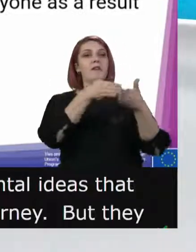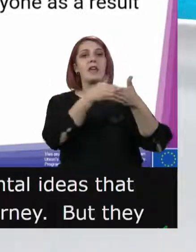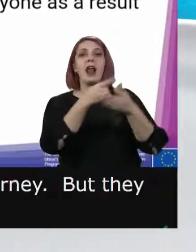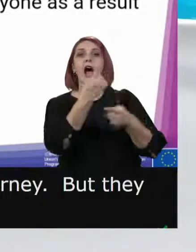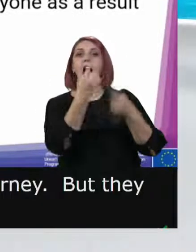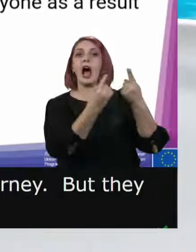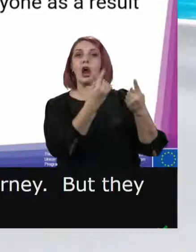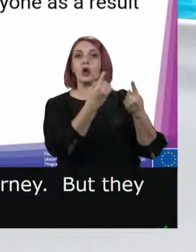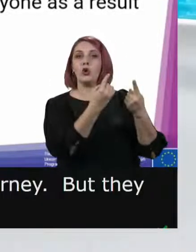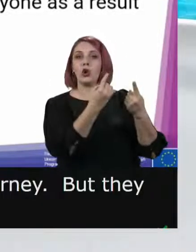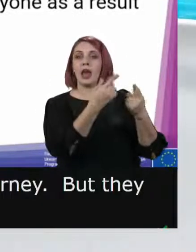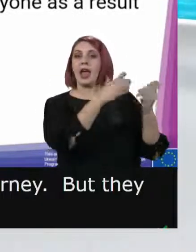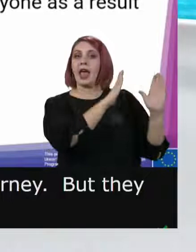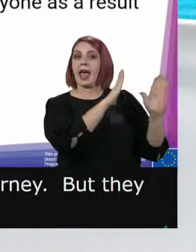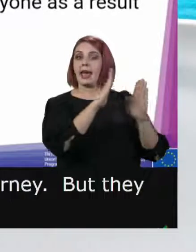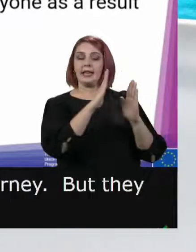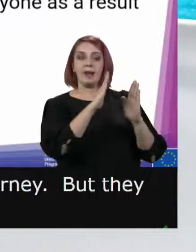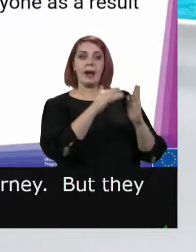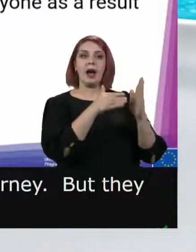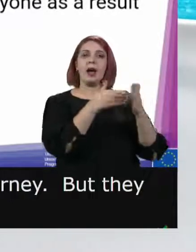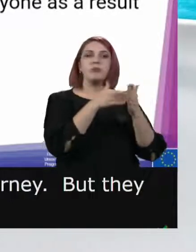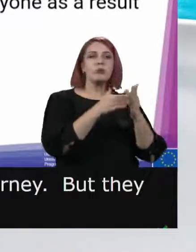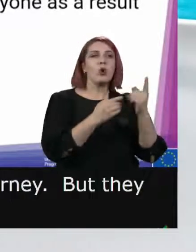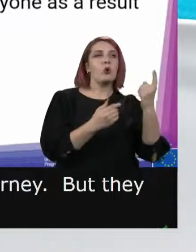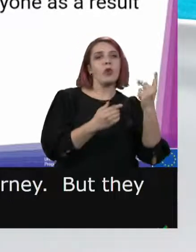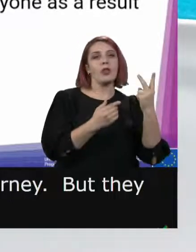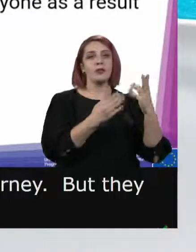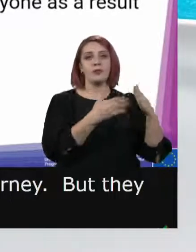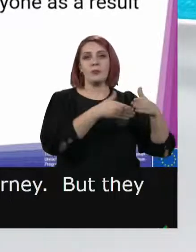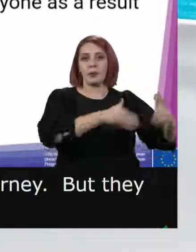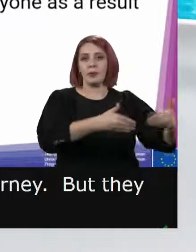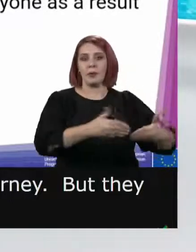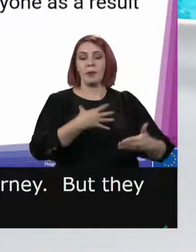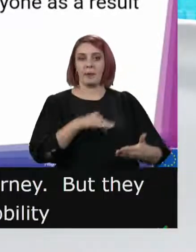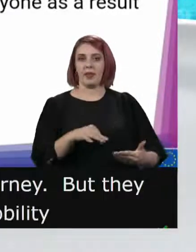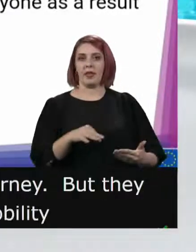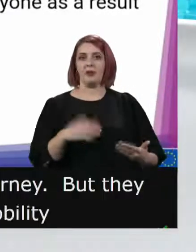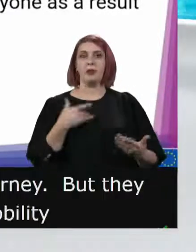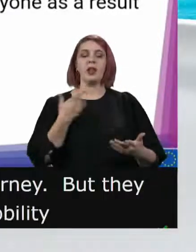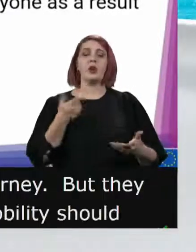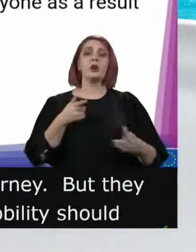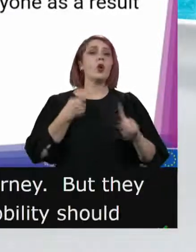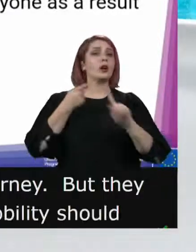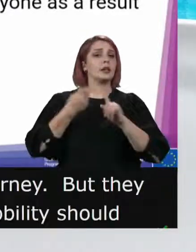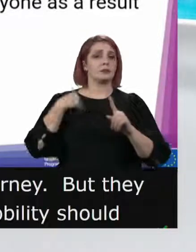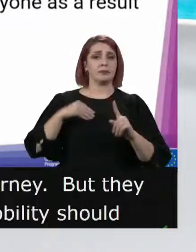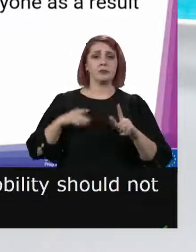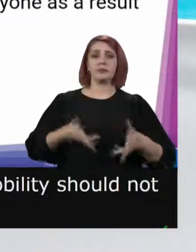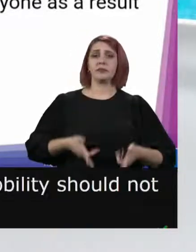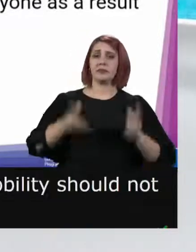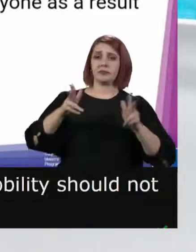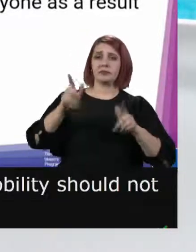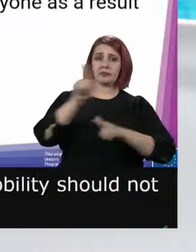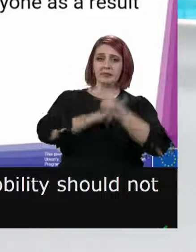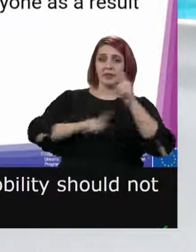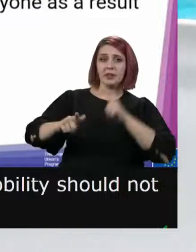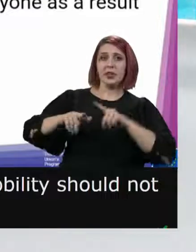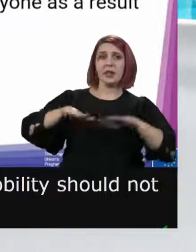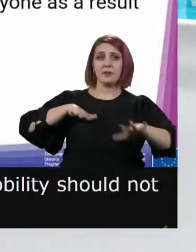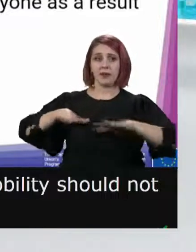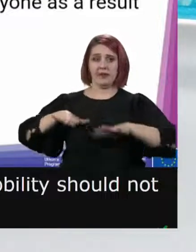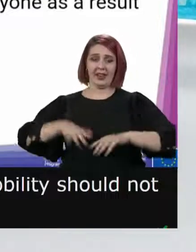purpose. Freedom of travel and mobility should not and does not need to be denied to